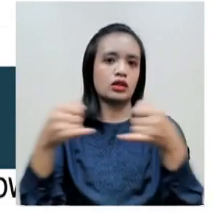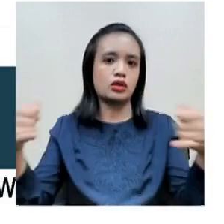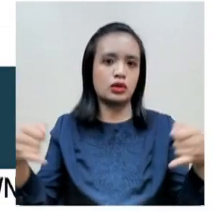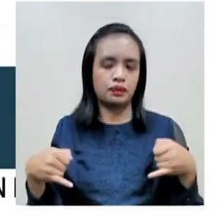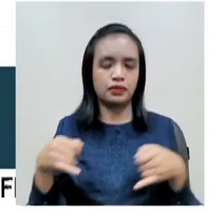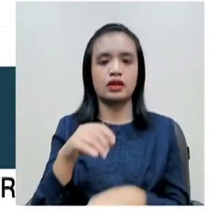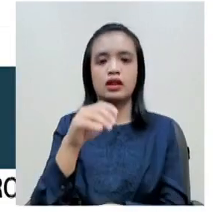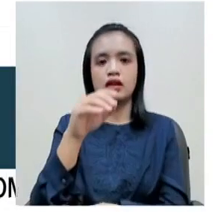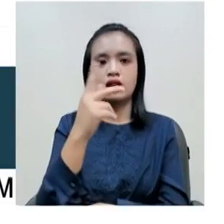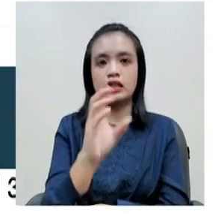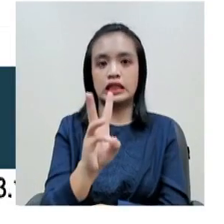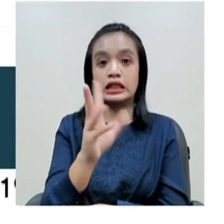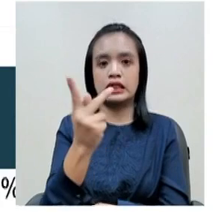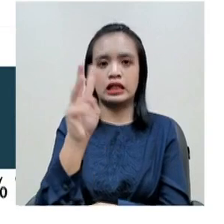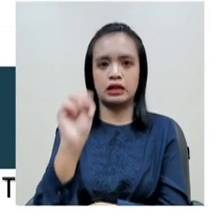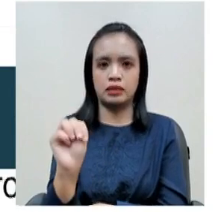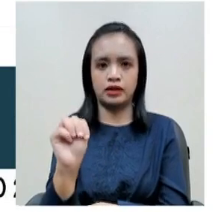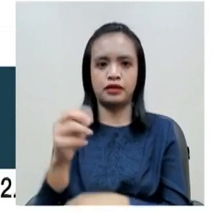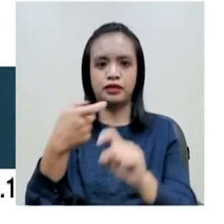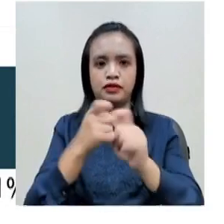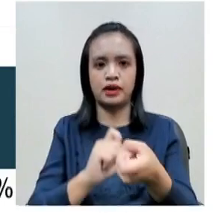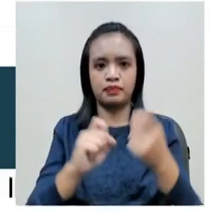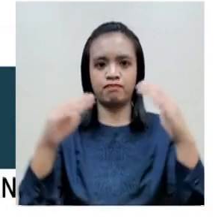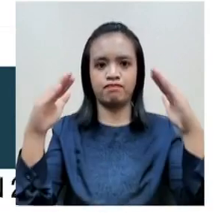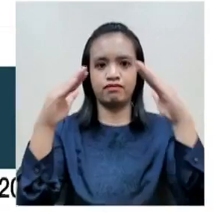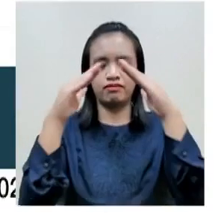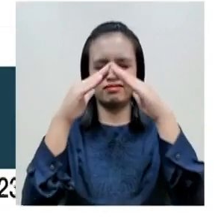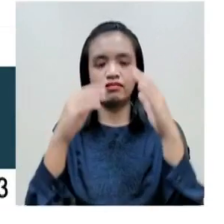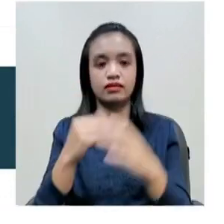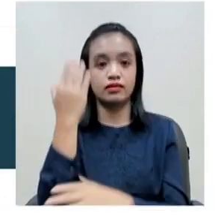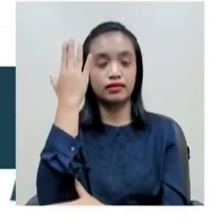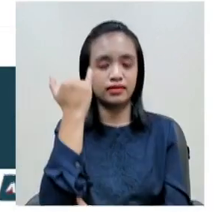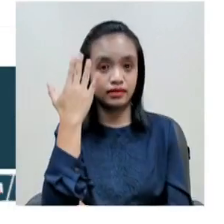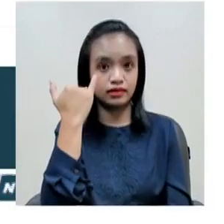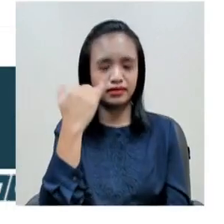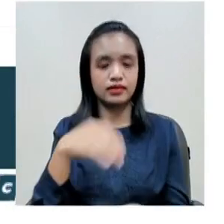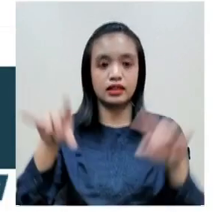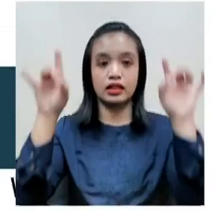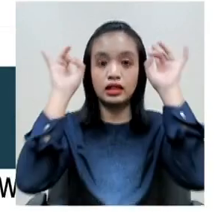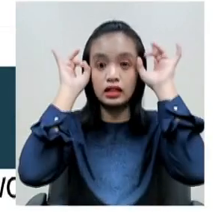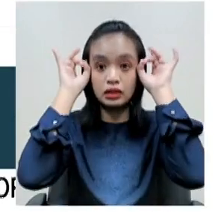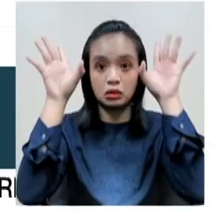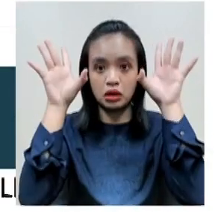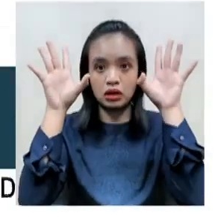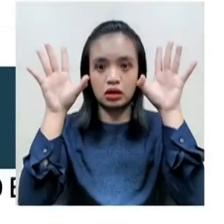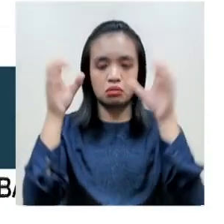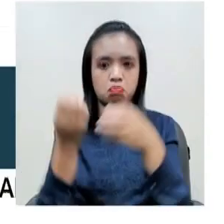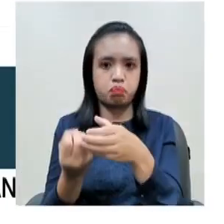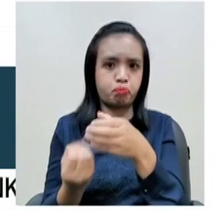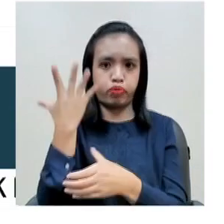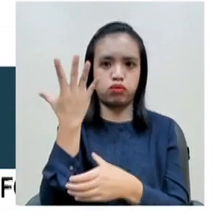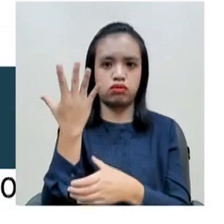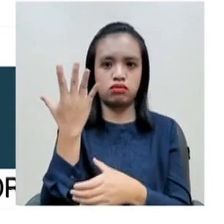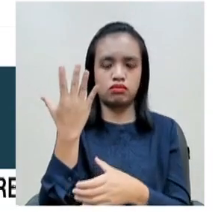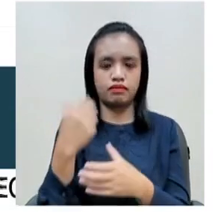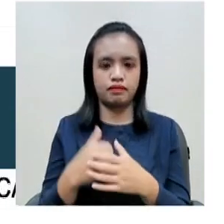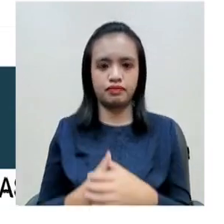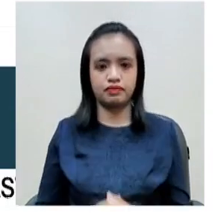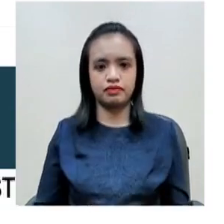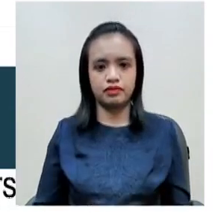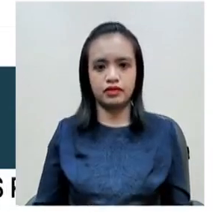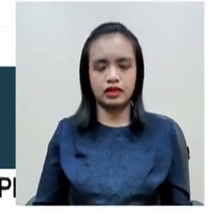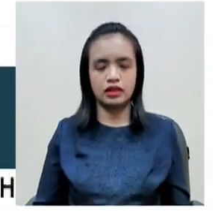radius area from the crater of the volcano. Because of the danger of a sudden explosion, a steam-driven